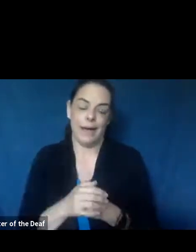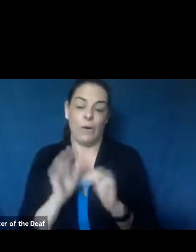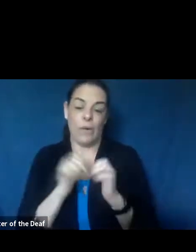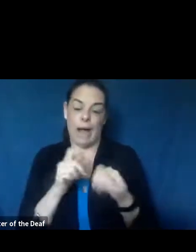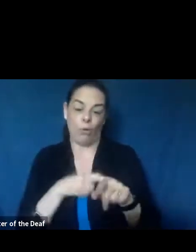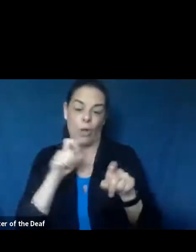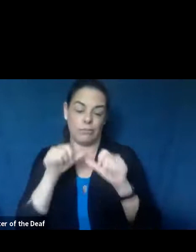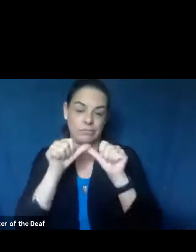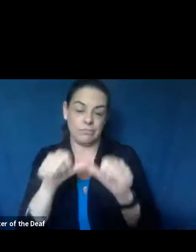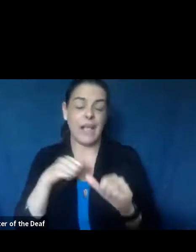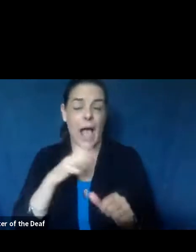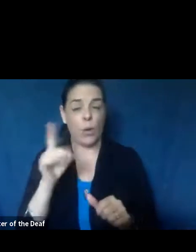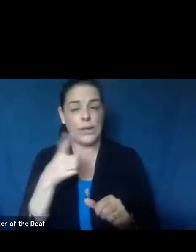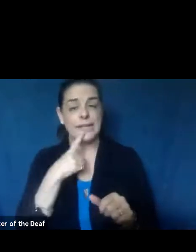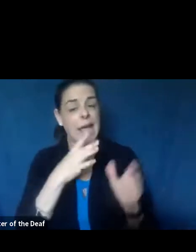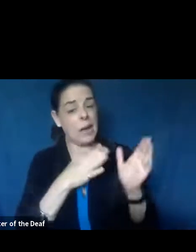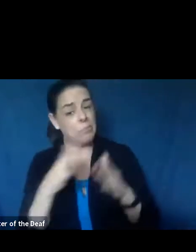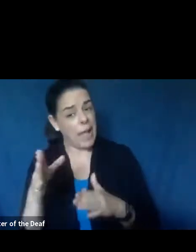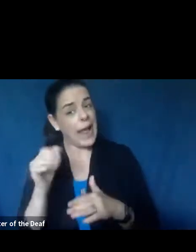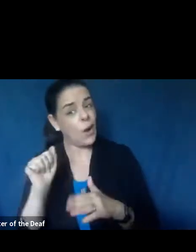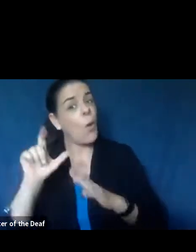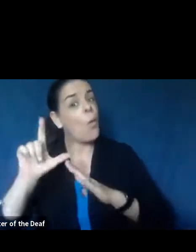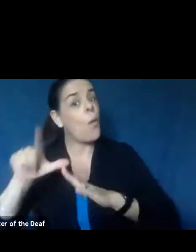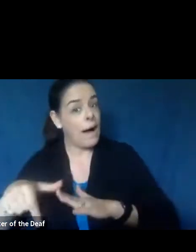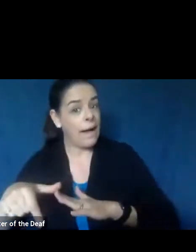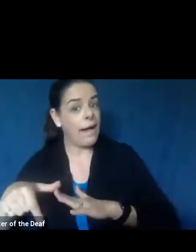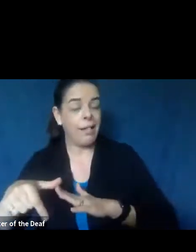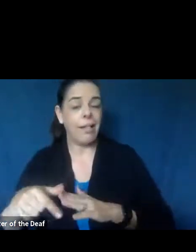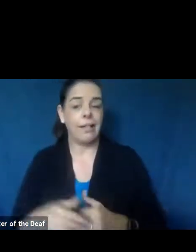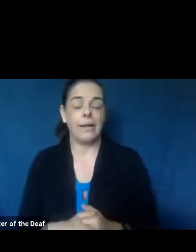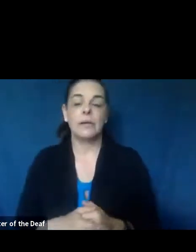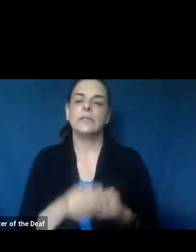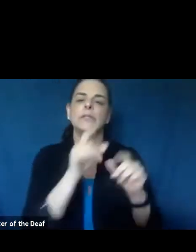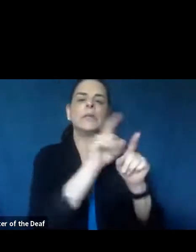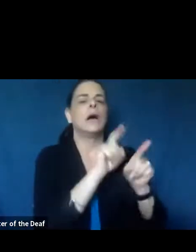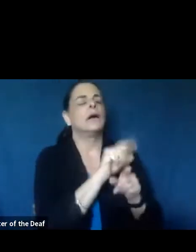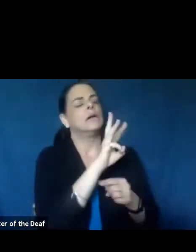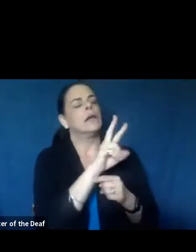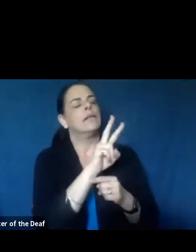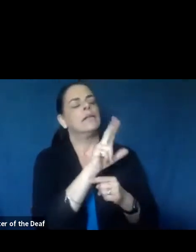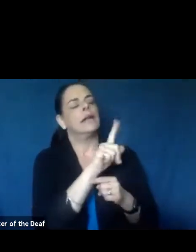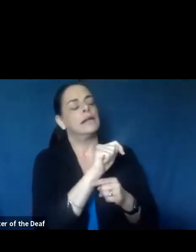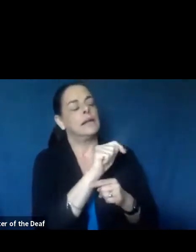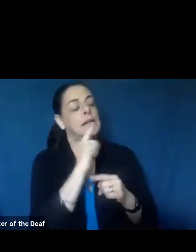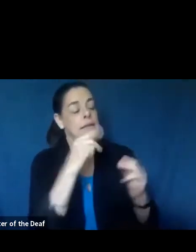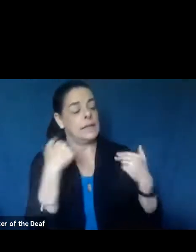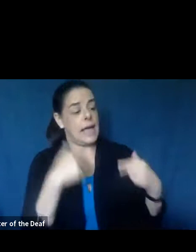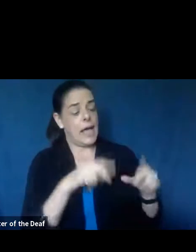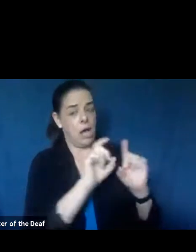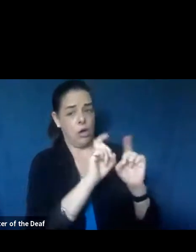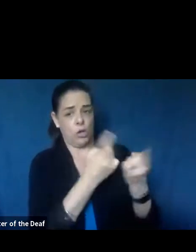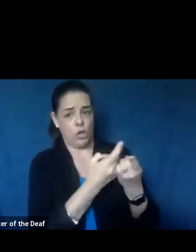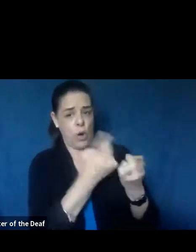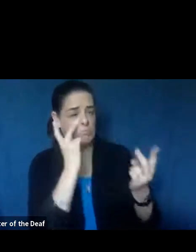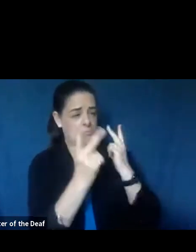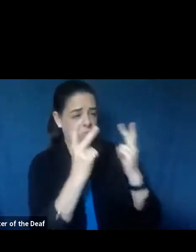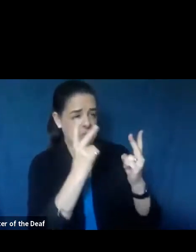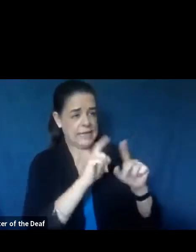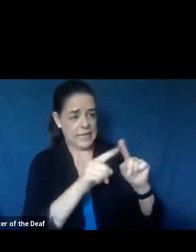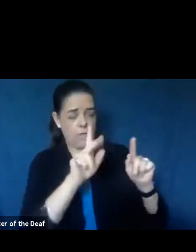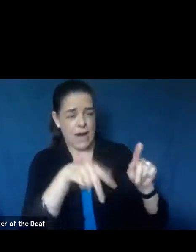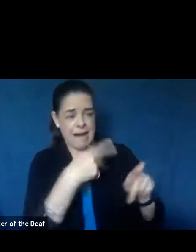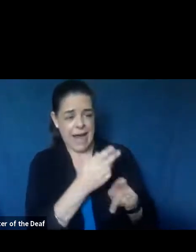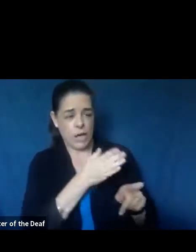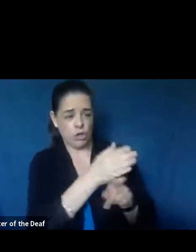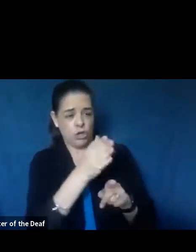I'd say to plan on it being a while. Also from WBLT, is the health department seeing several strains of the virus